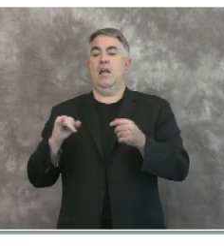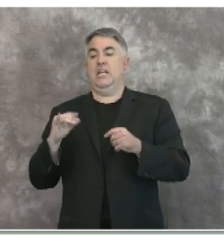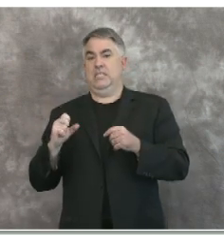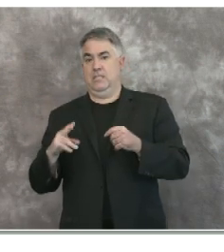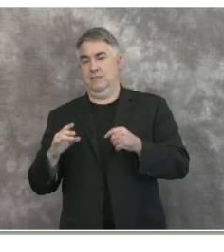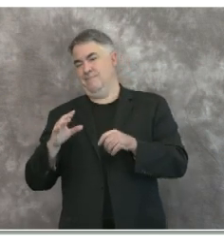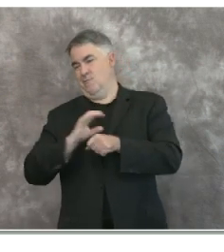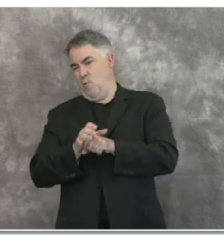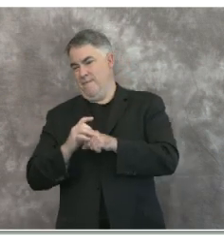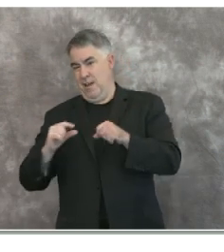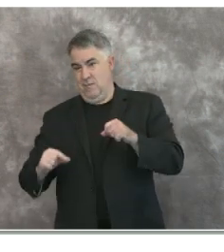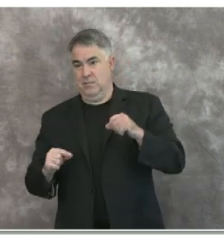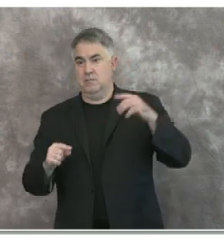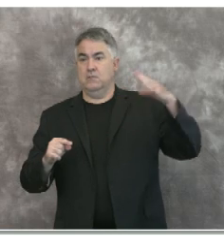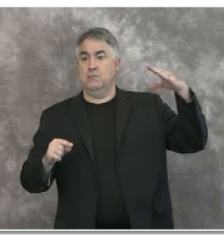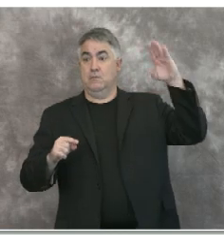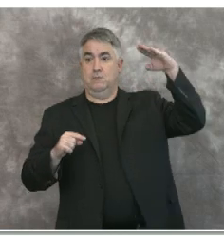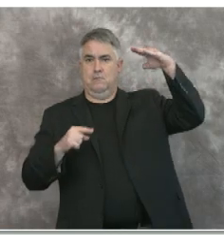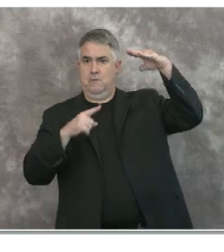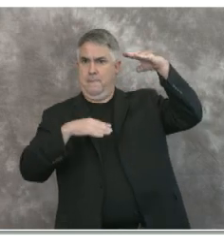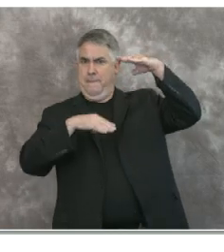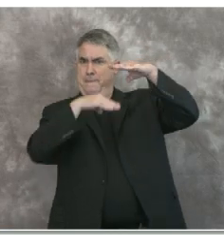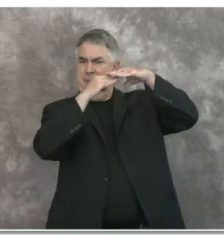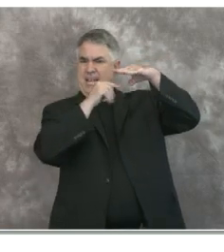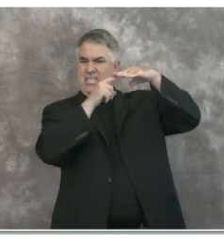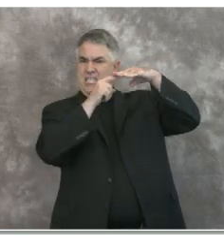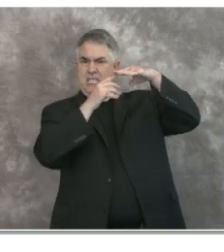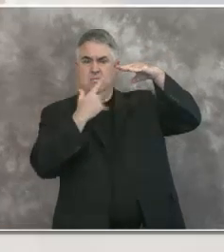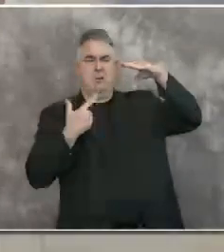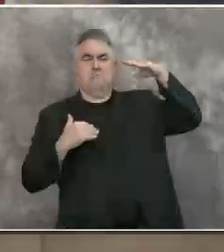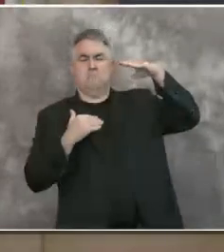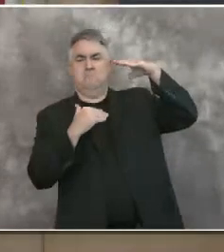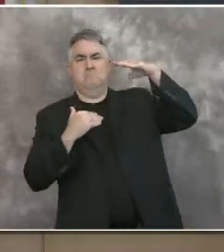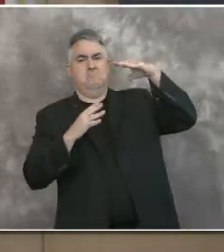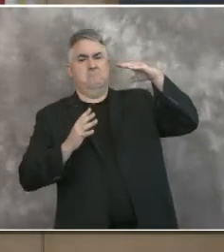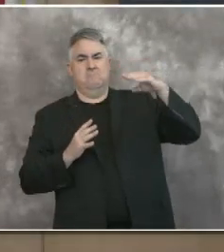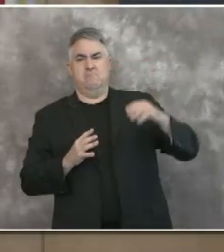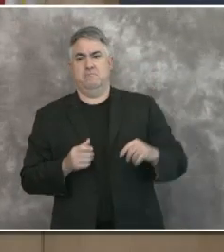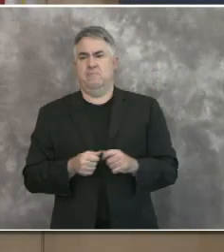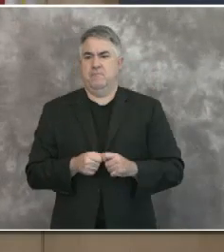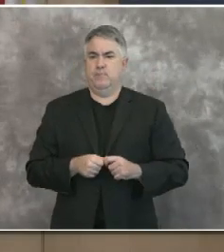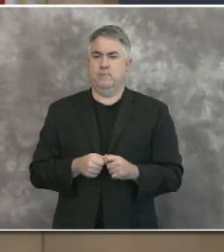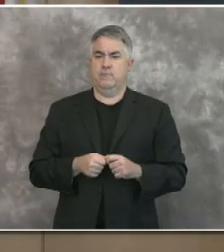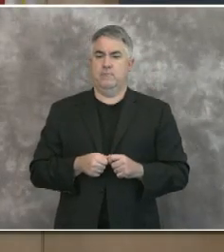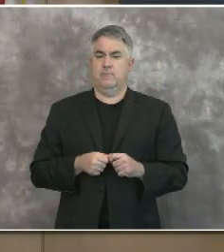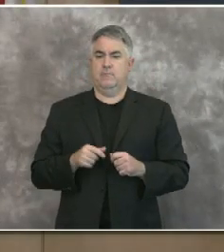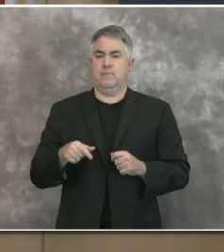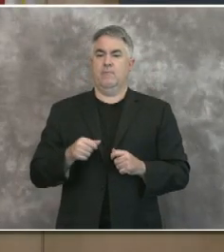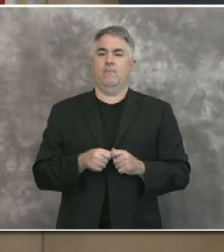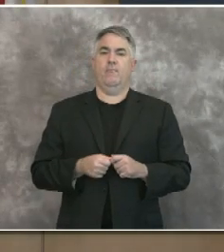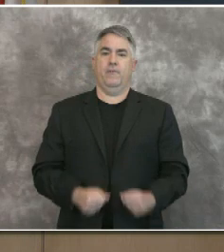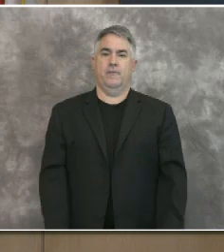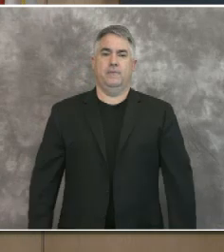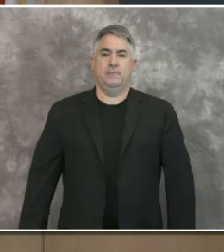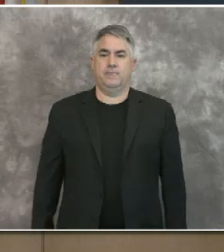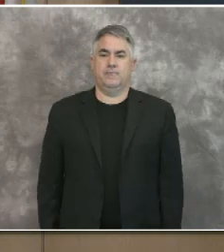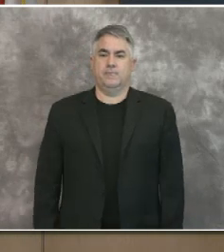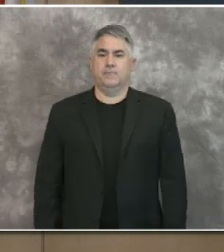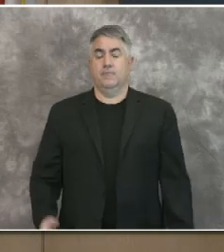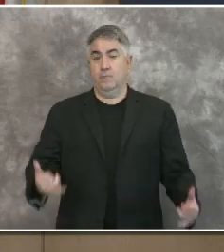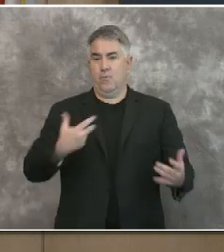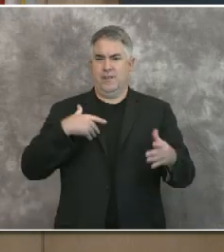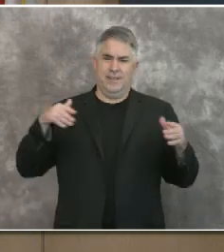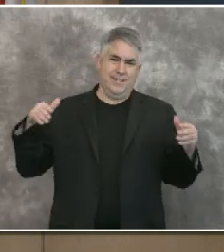top representing our current bed capacity in our area hospitals. At this point, I want to introduce a good